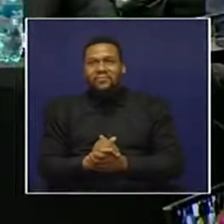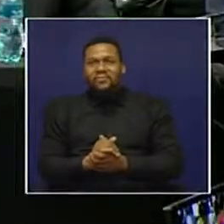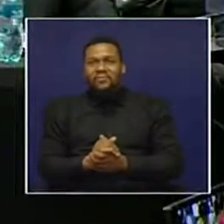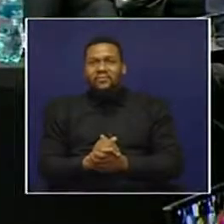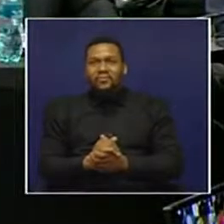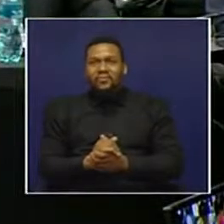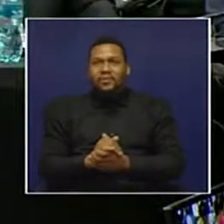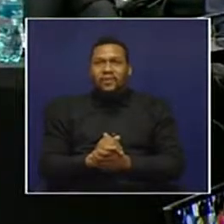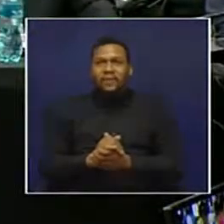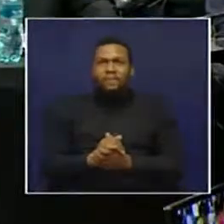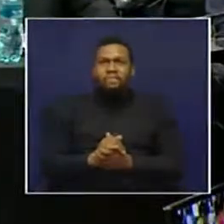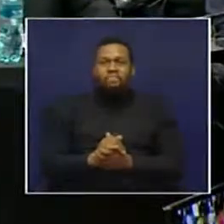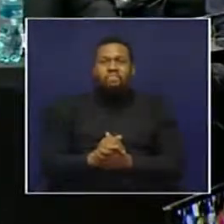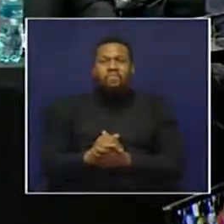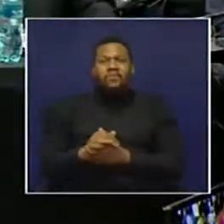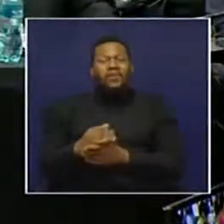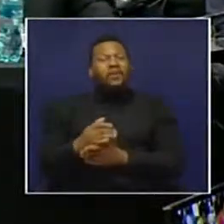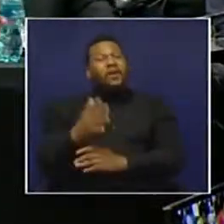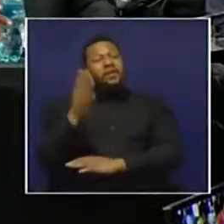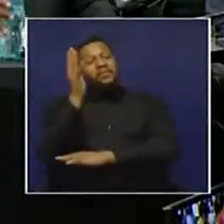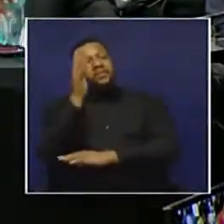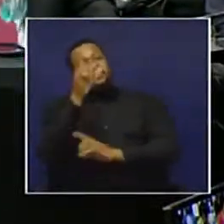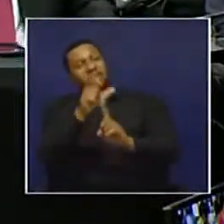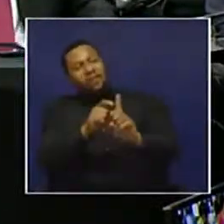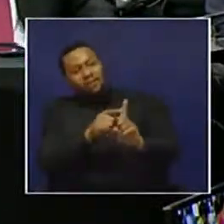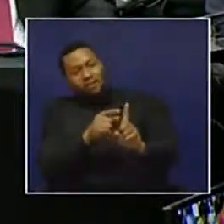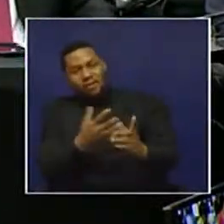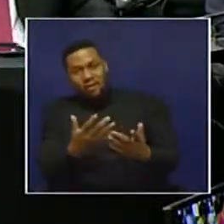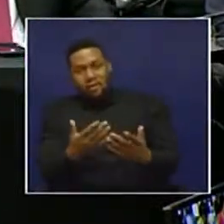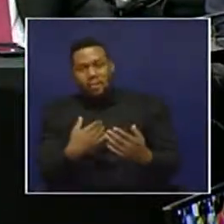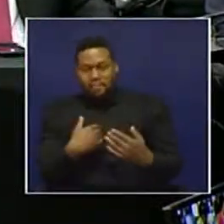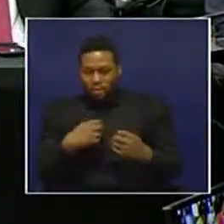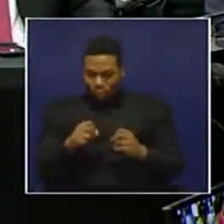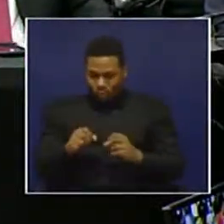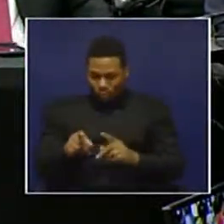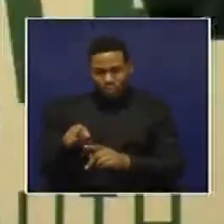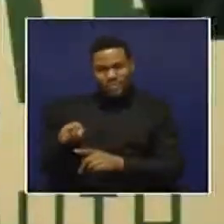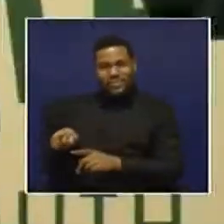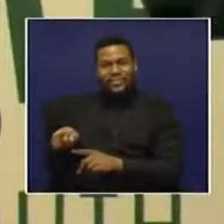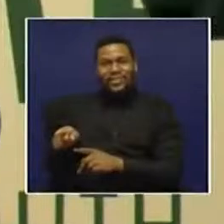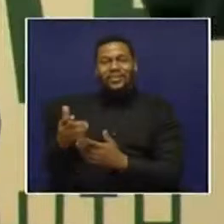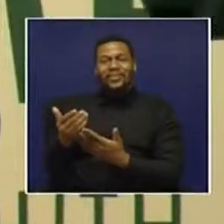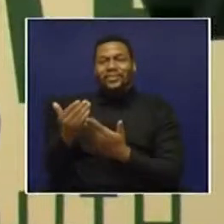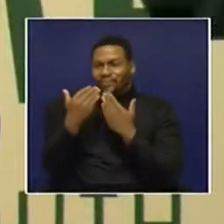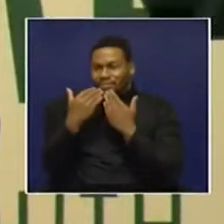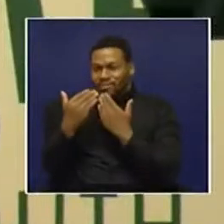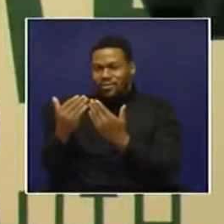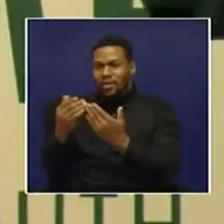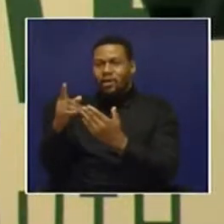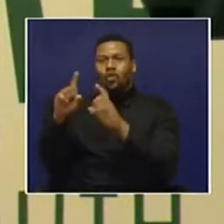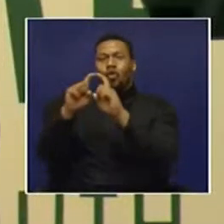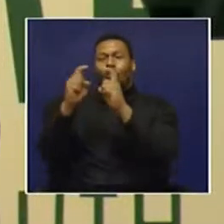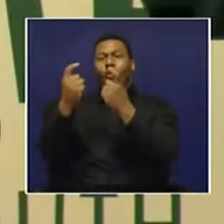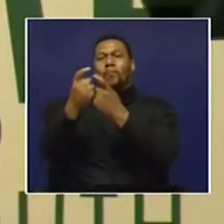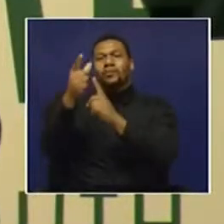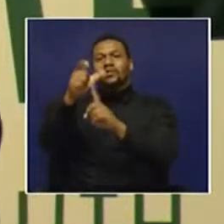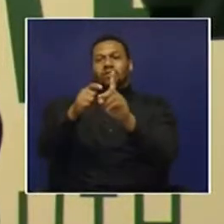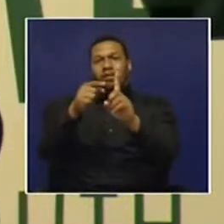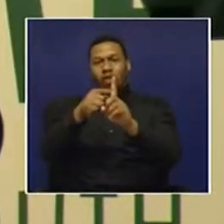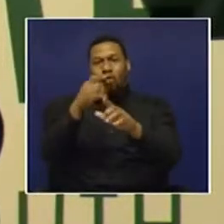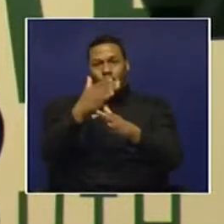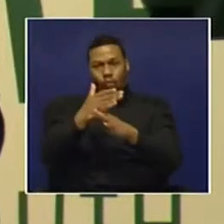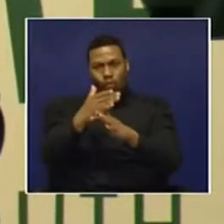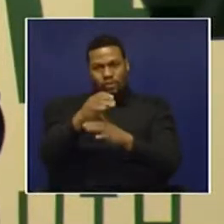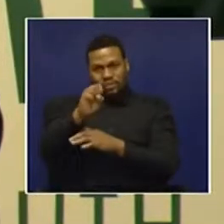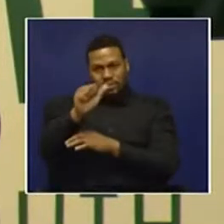Madam Speaker, let me also take this opportunity to thank the Commissioner of SARS.